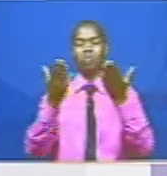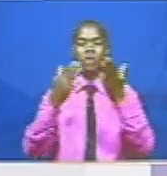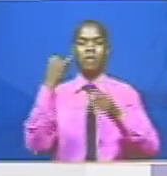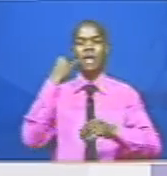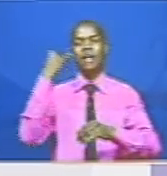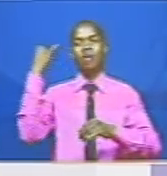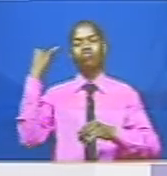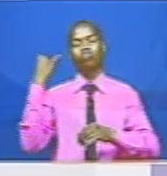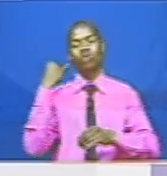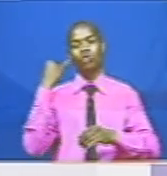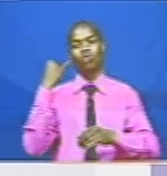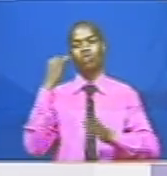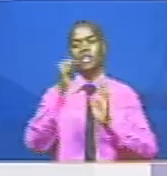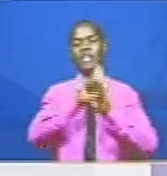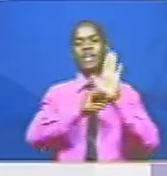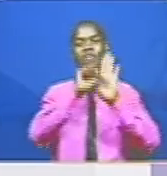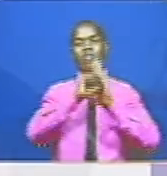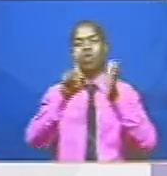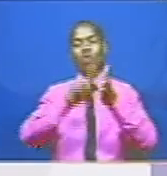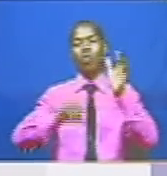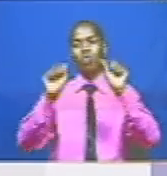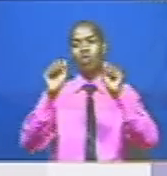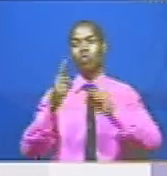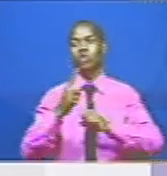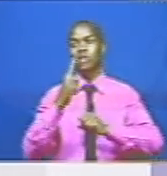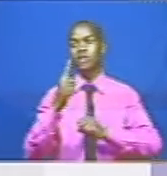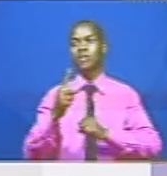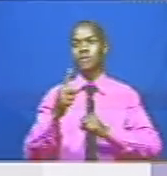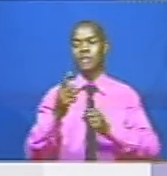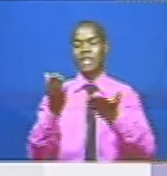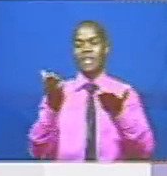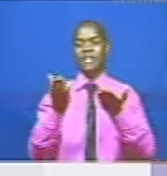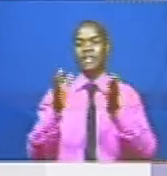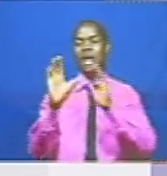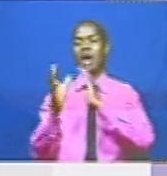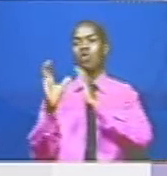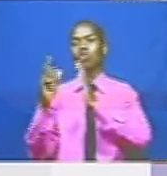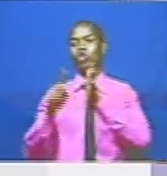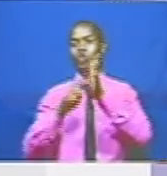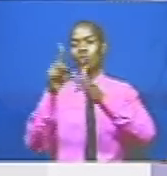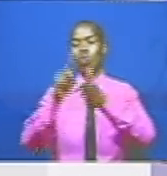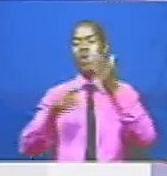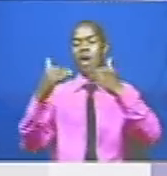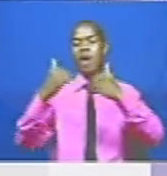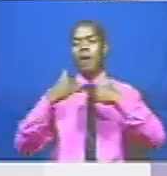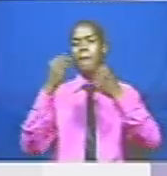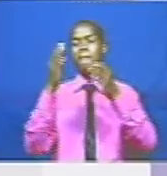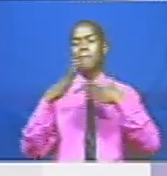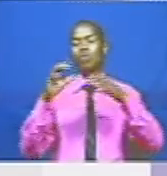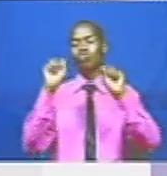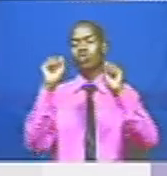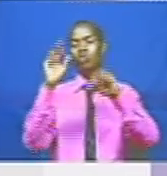Naivasha. So what I can just say is that we need the counties to showcase what they have so that people can get the information and know about